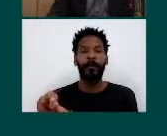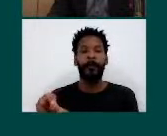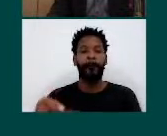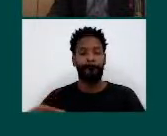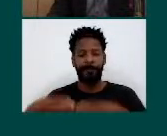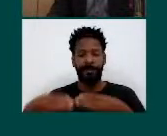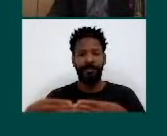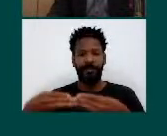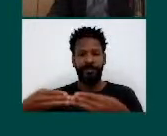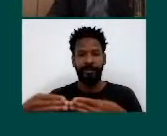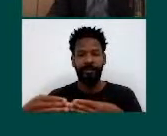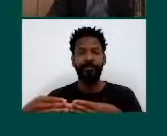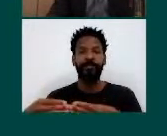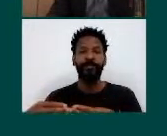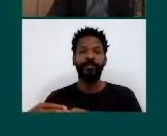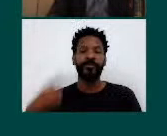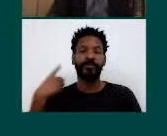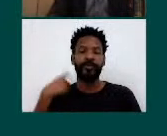here.